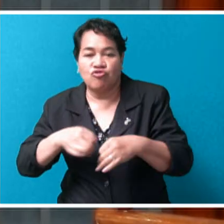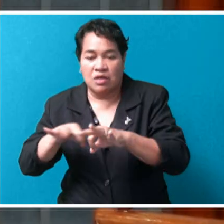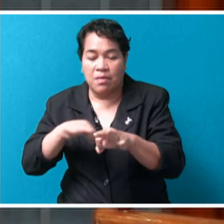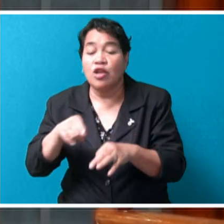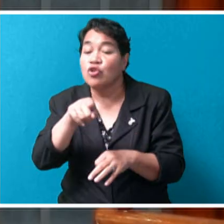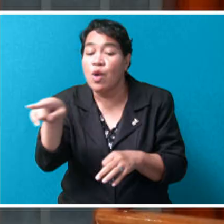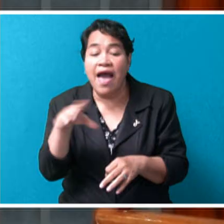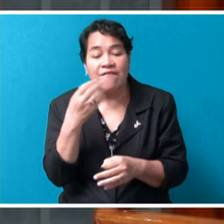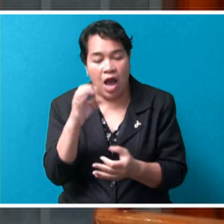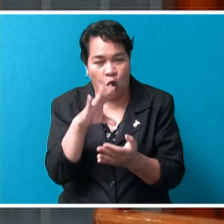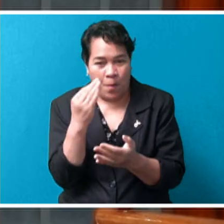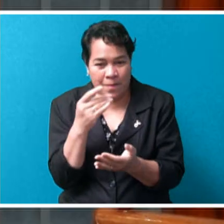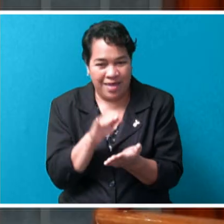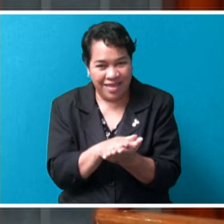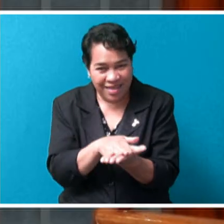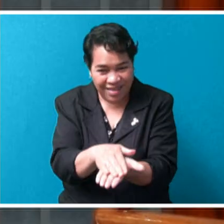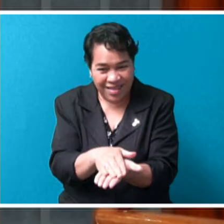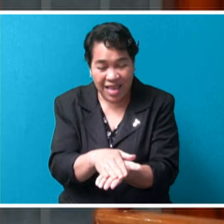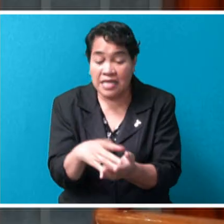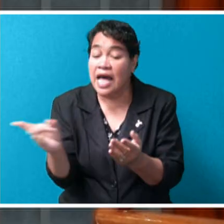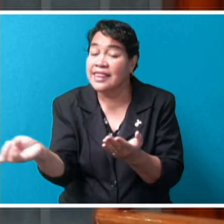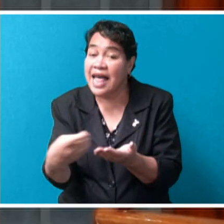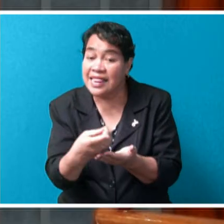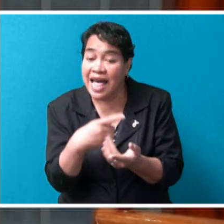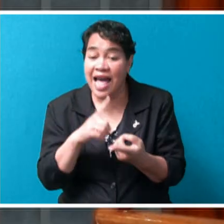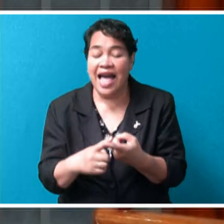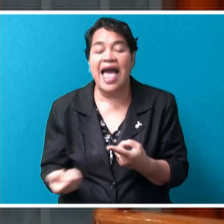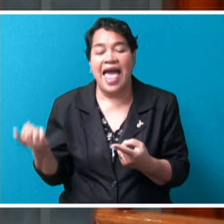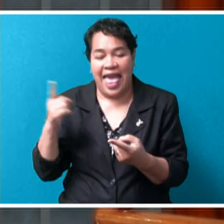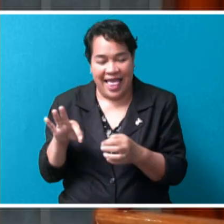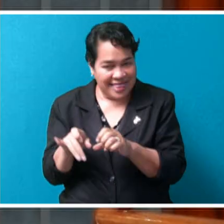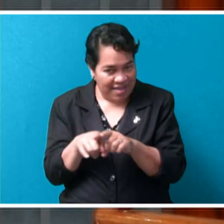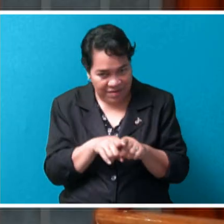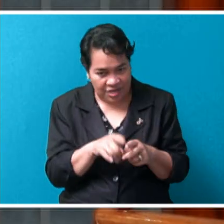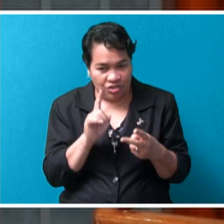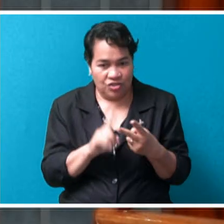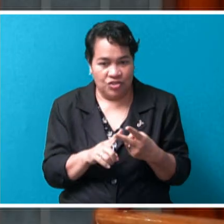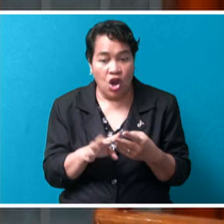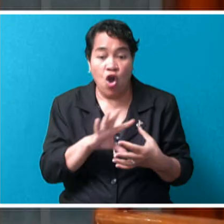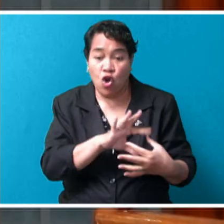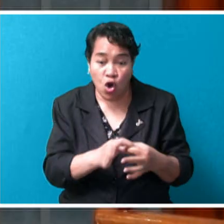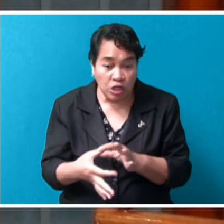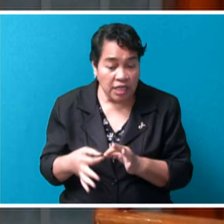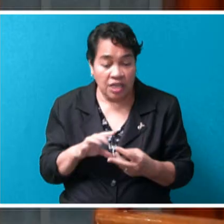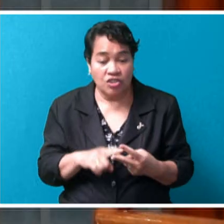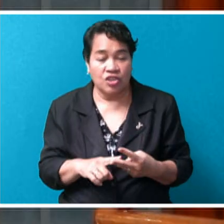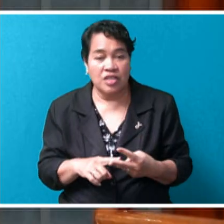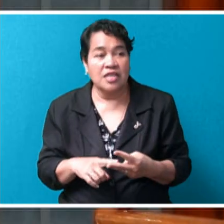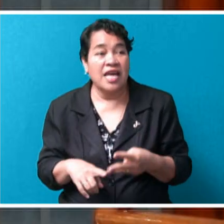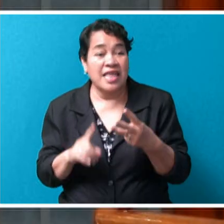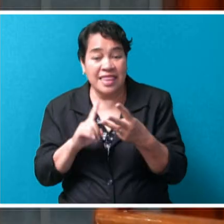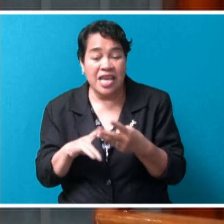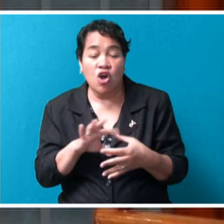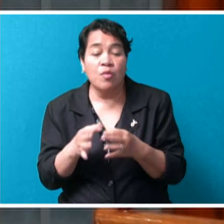of, namely data and definition, 2, coordination, 3, cooperative